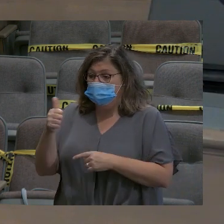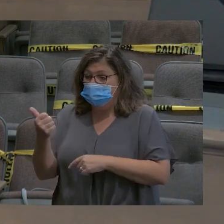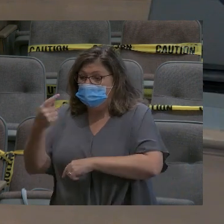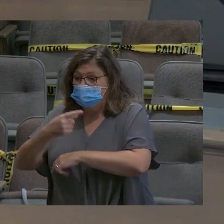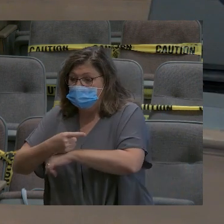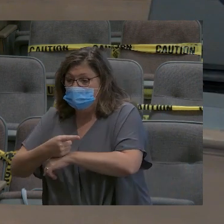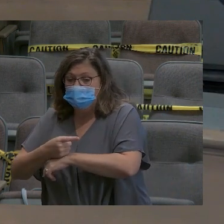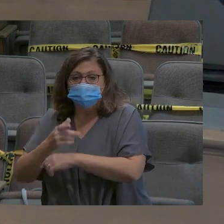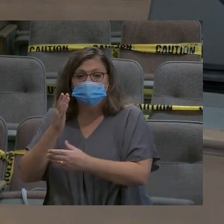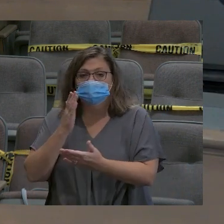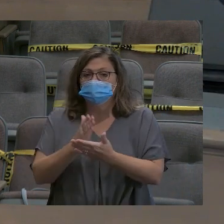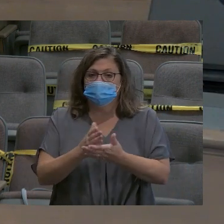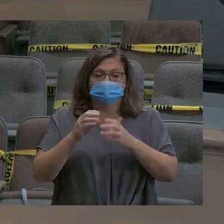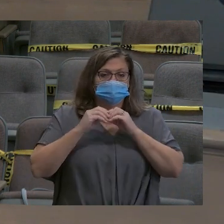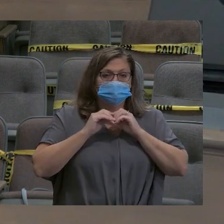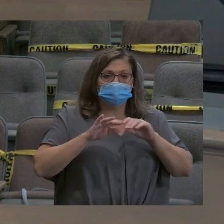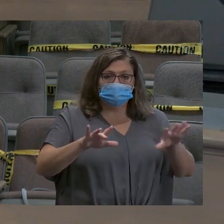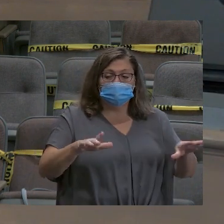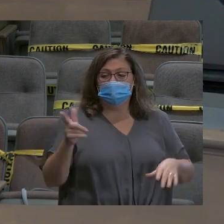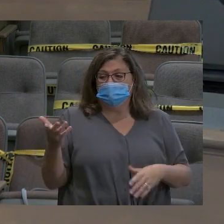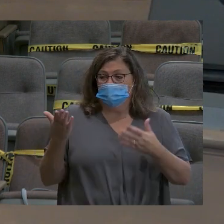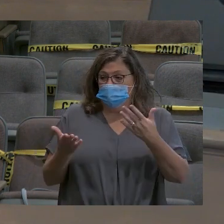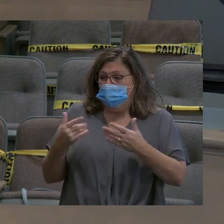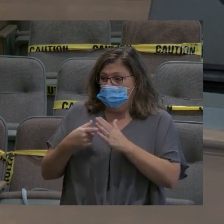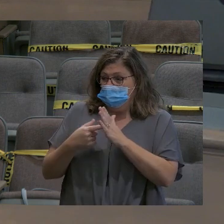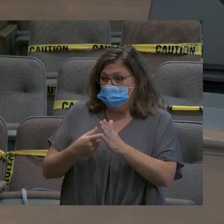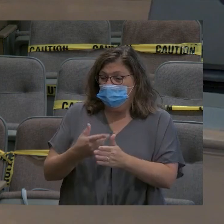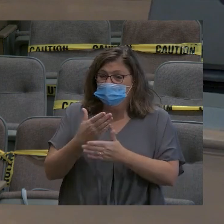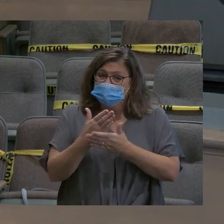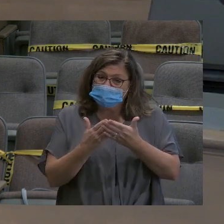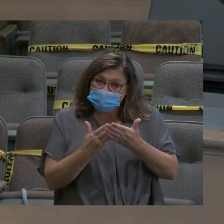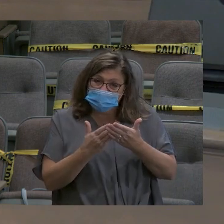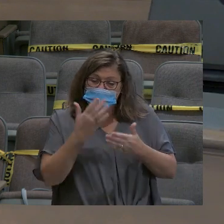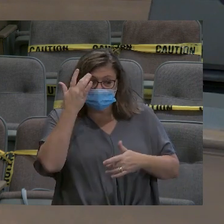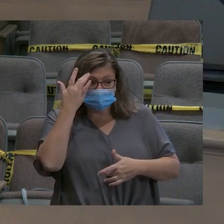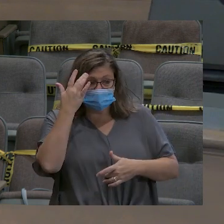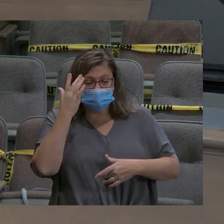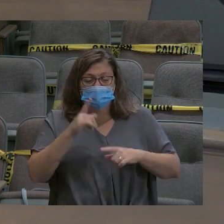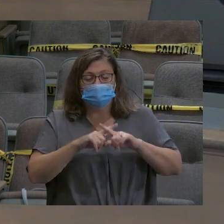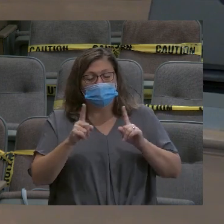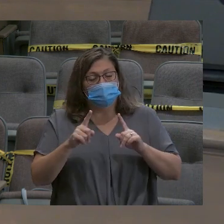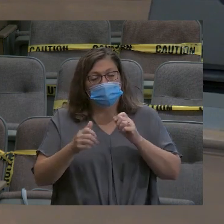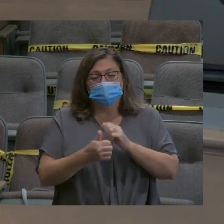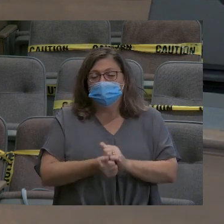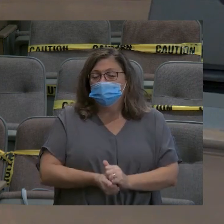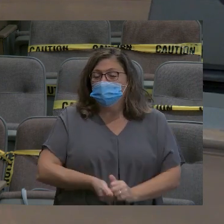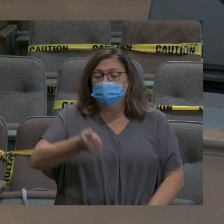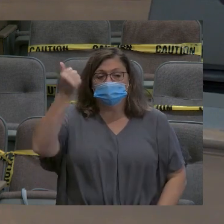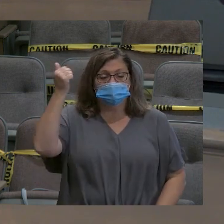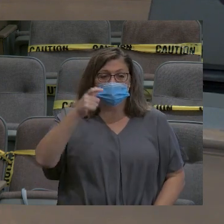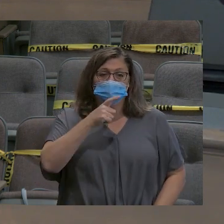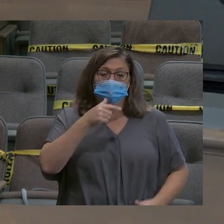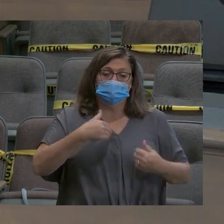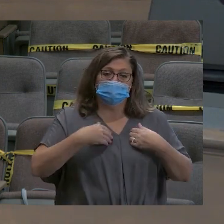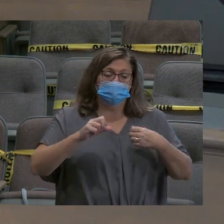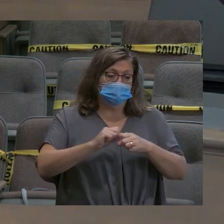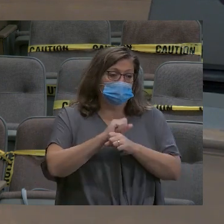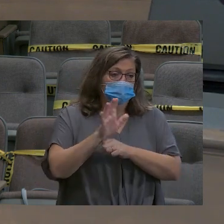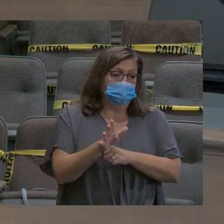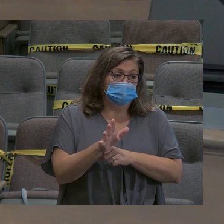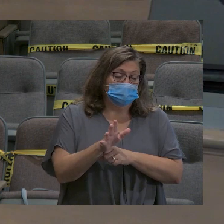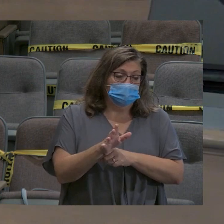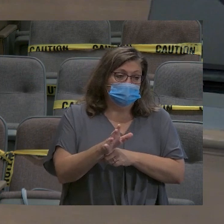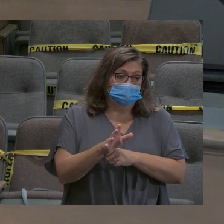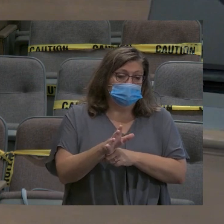contagious. They might still have some symptoms, but in the vast majority, like 99% of people who have COVID-19